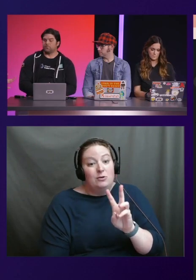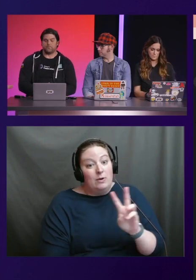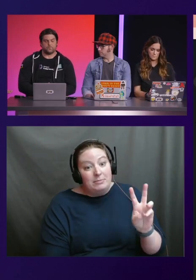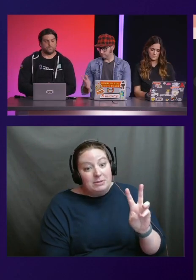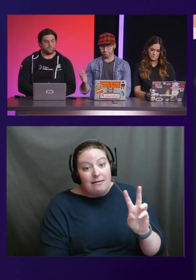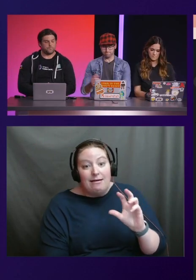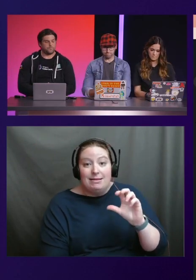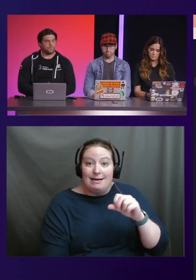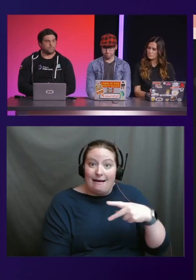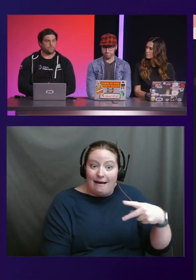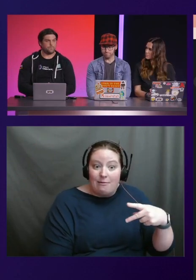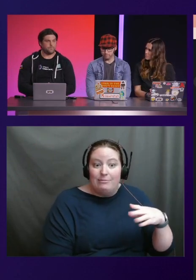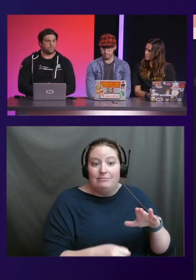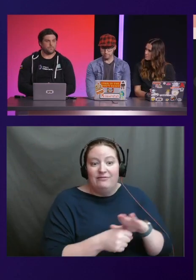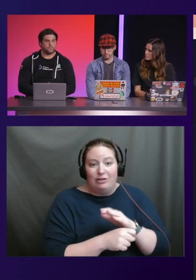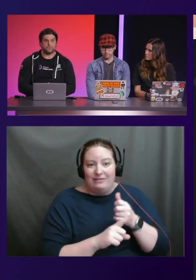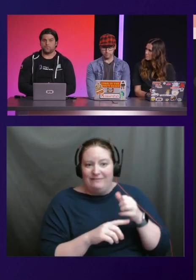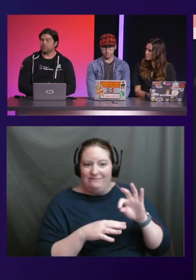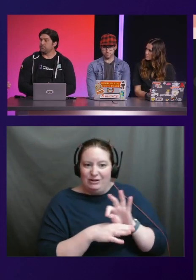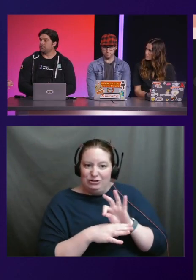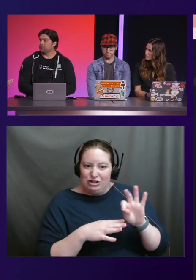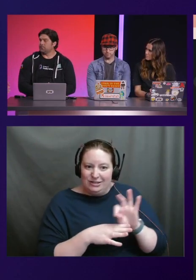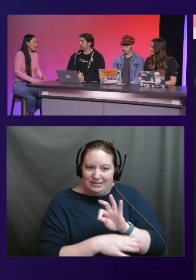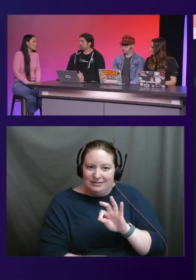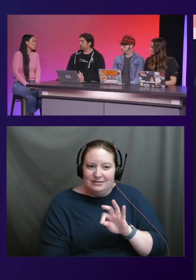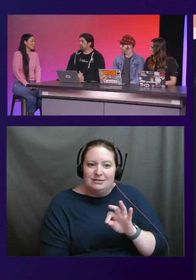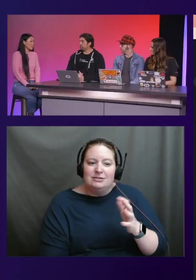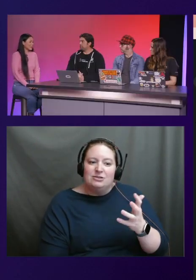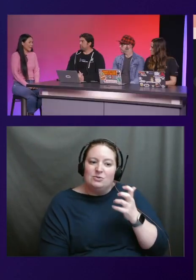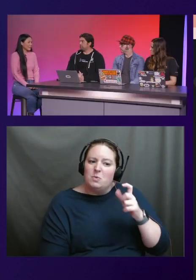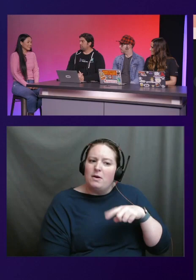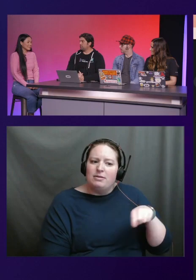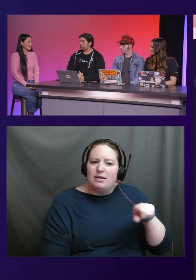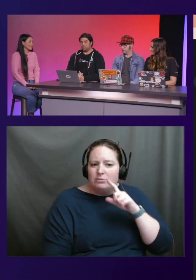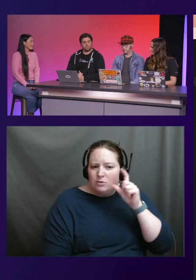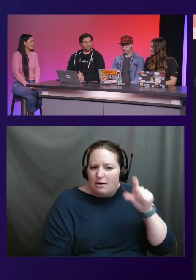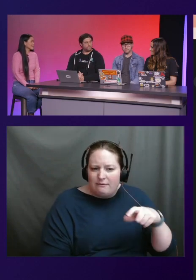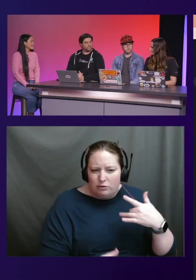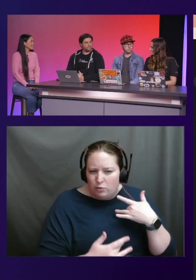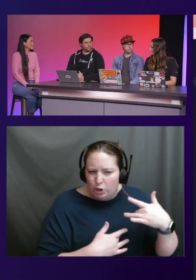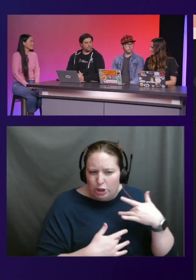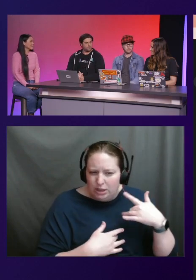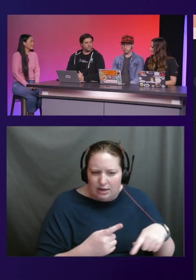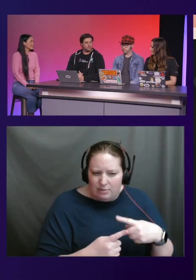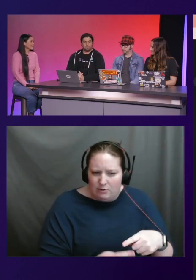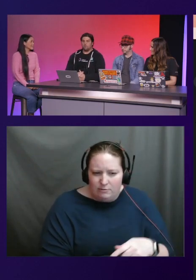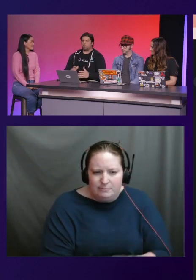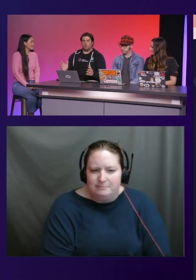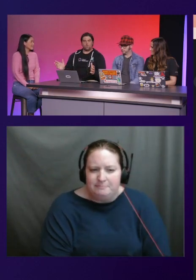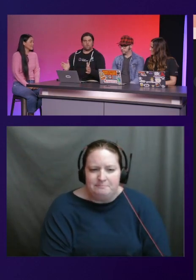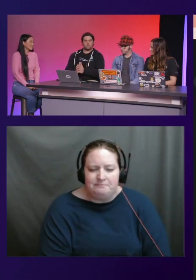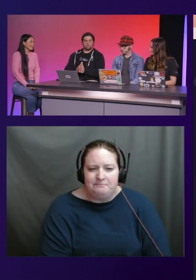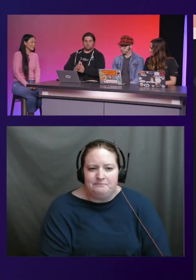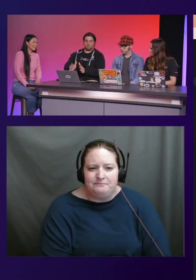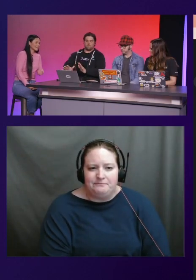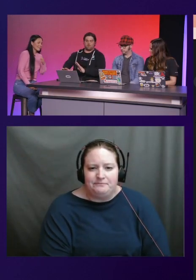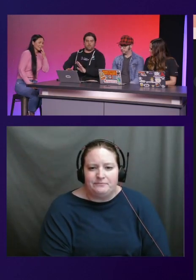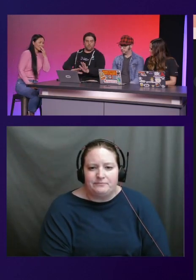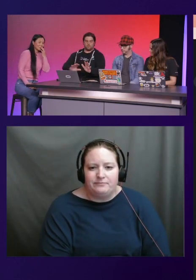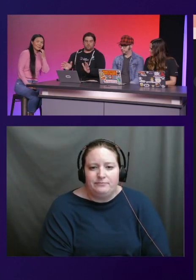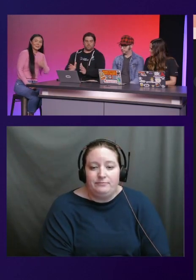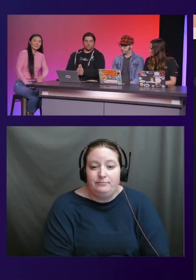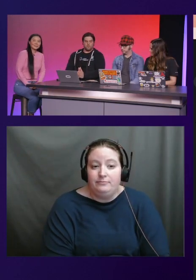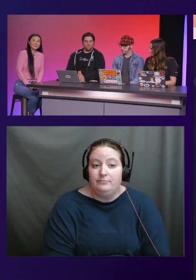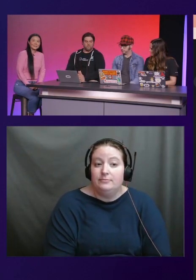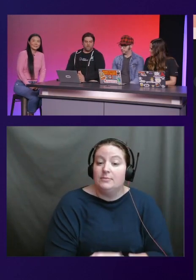is function. So we want them to not to have to worry about that. Yep. All right, while you were just talking, I